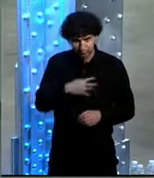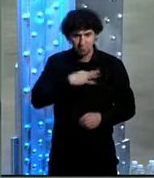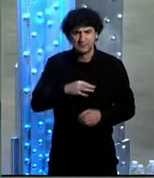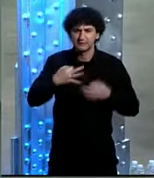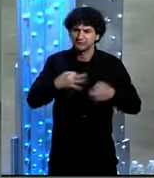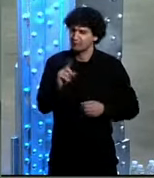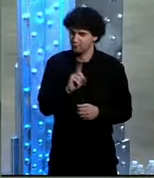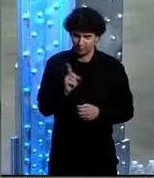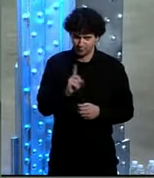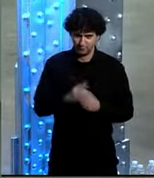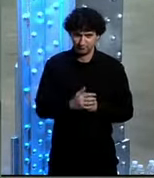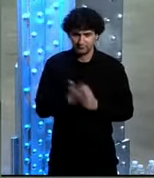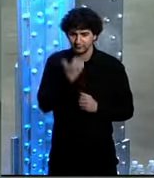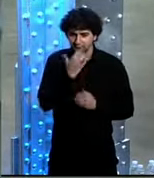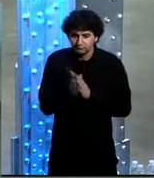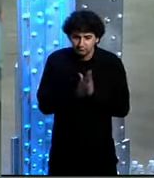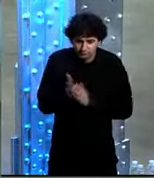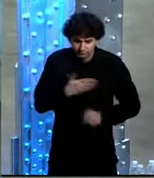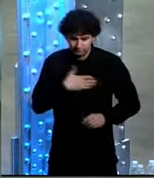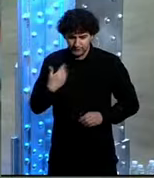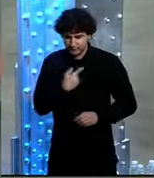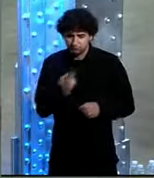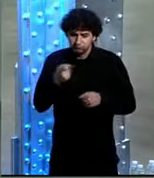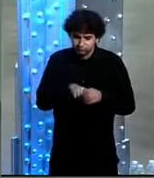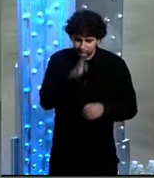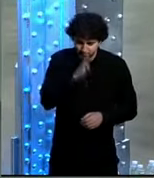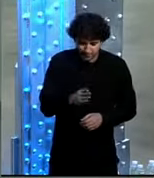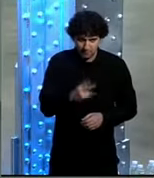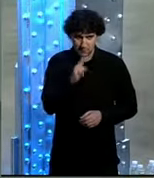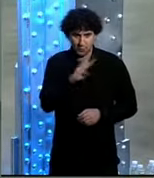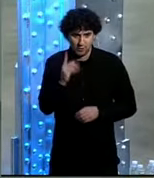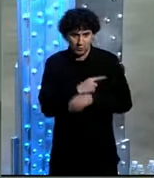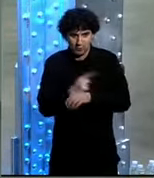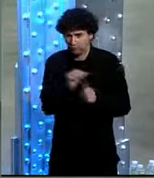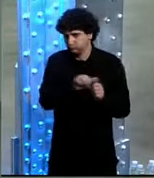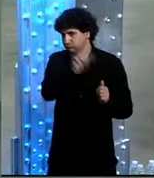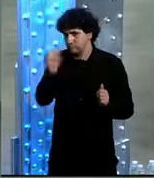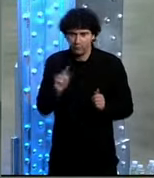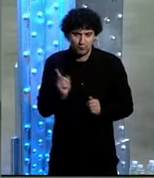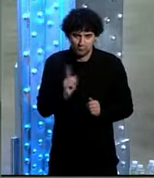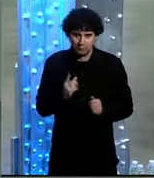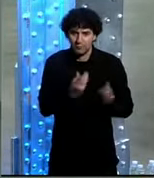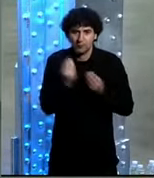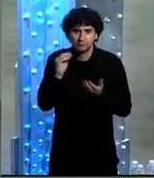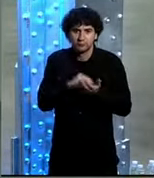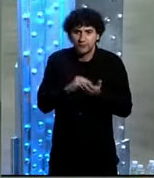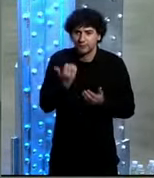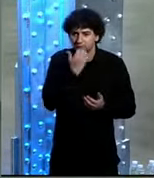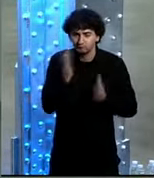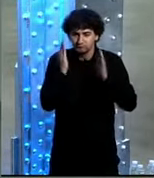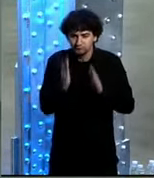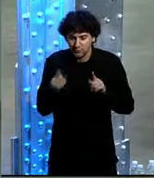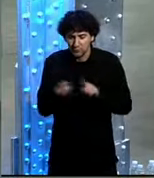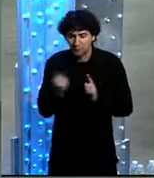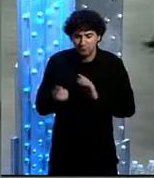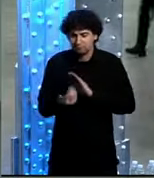Not everything can be interactive, and we don't always want to be interactive all day long. Sometimes we